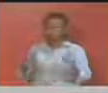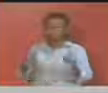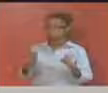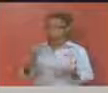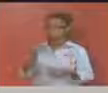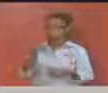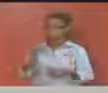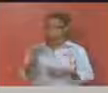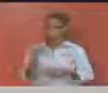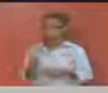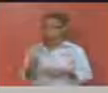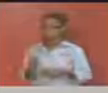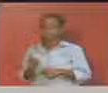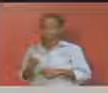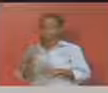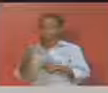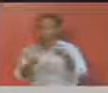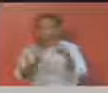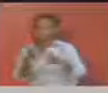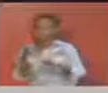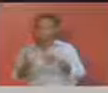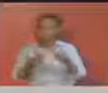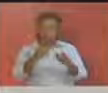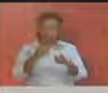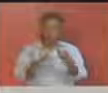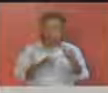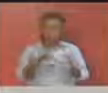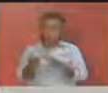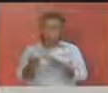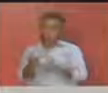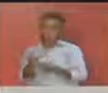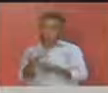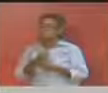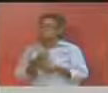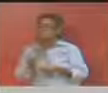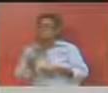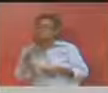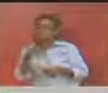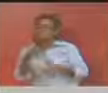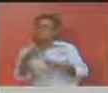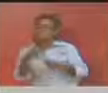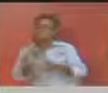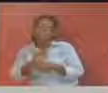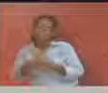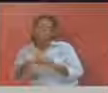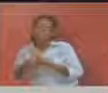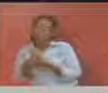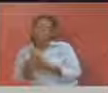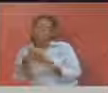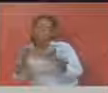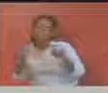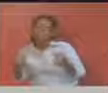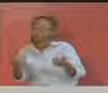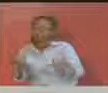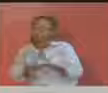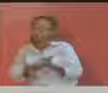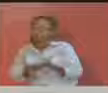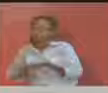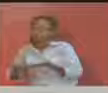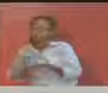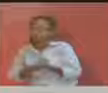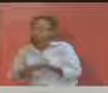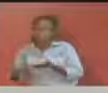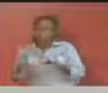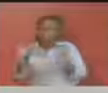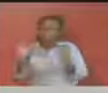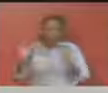that is going to manufacture the vaccines, and there are certain technical requirements that they would look out for, making sure that the plant is capable by